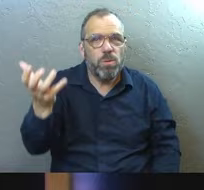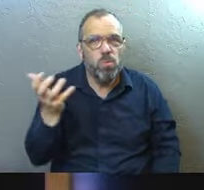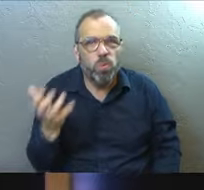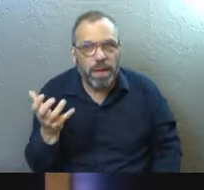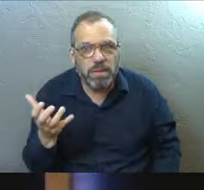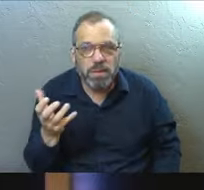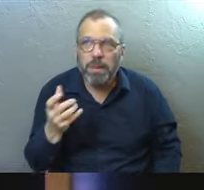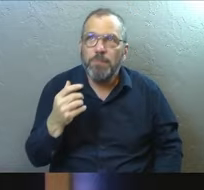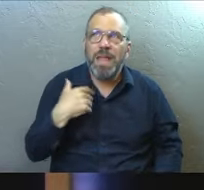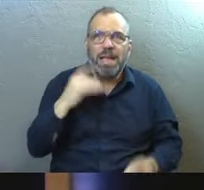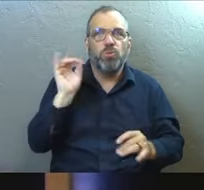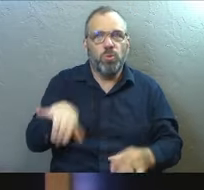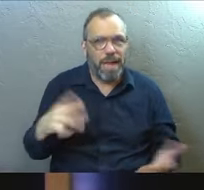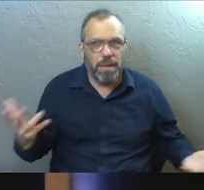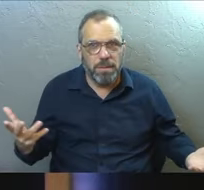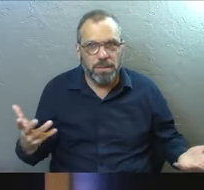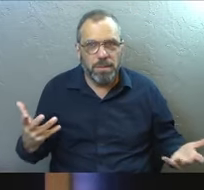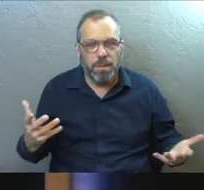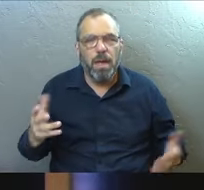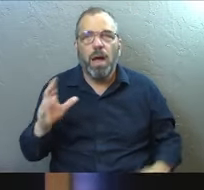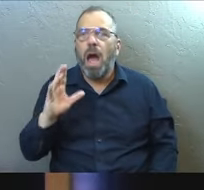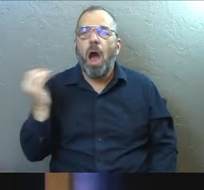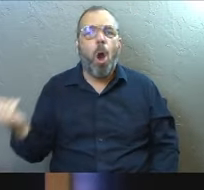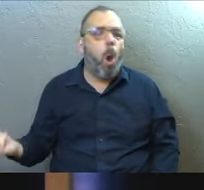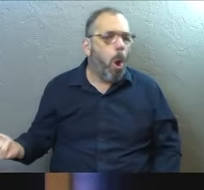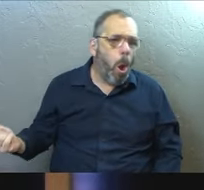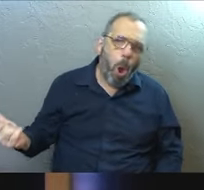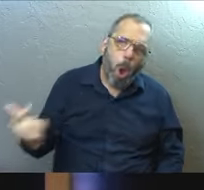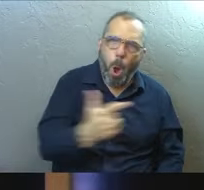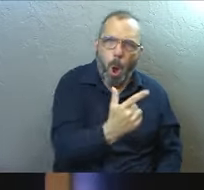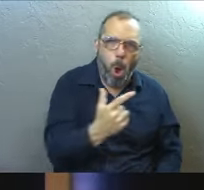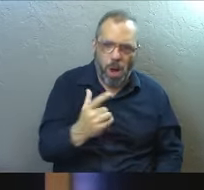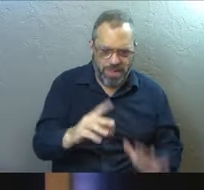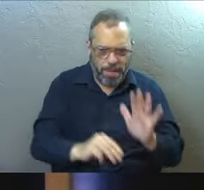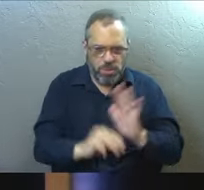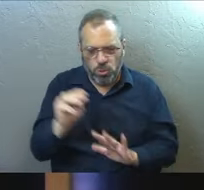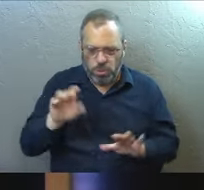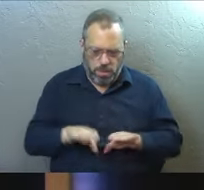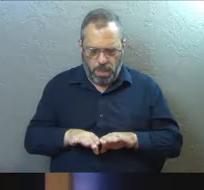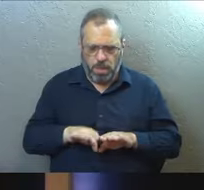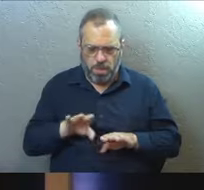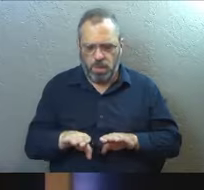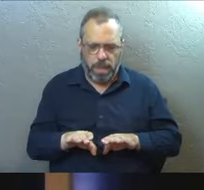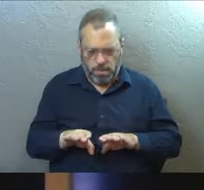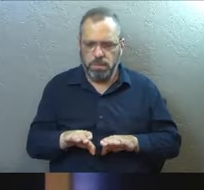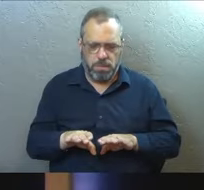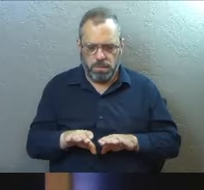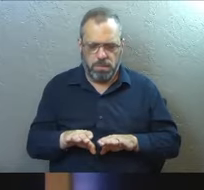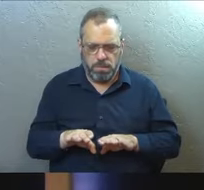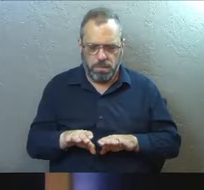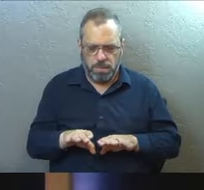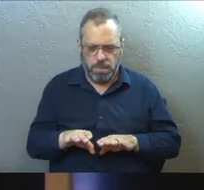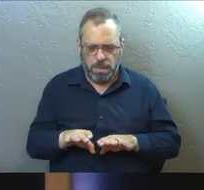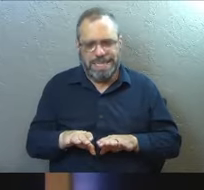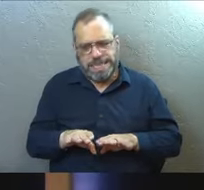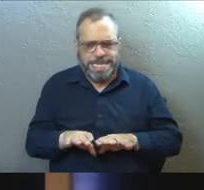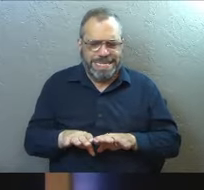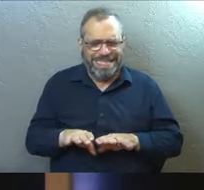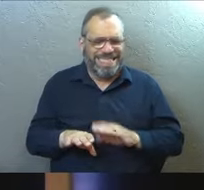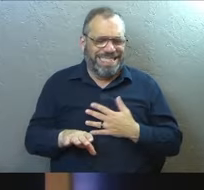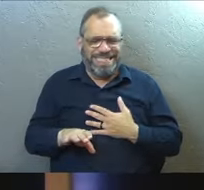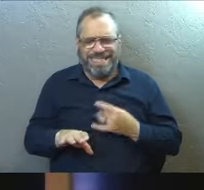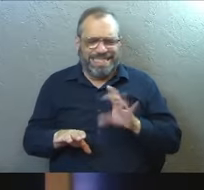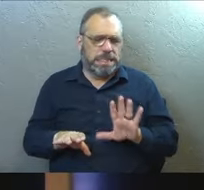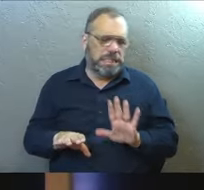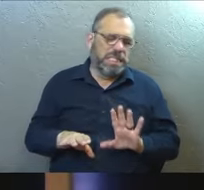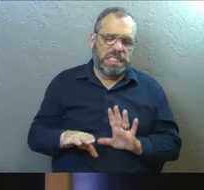wants, and we need to do those things. And I think all of us need to take that maturity step to go, okay, I'm gonna take a step. And there might be things that I just